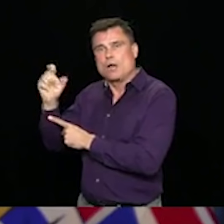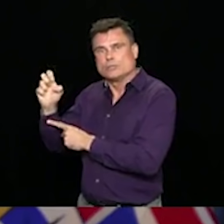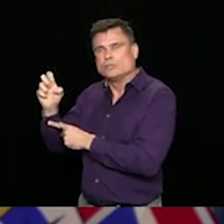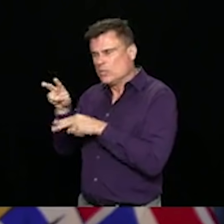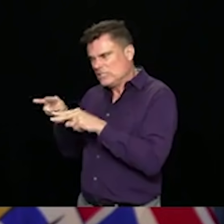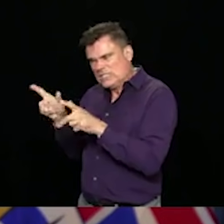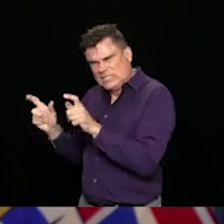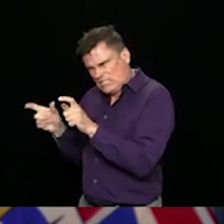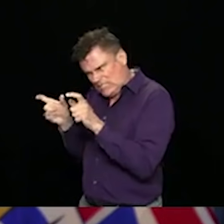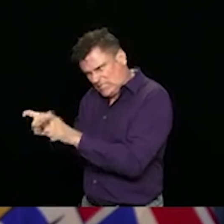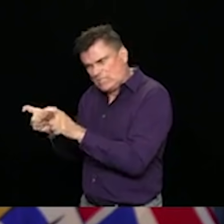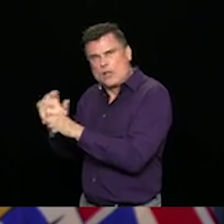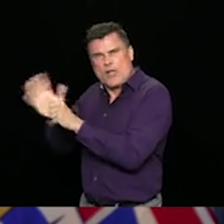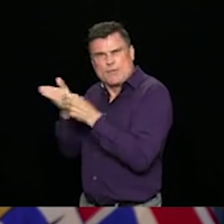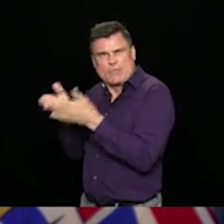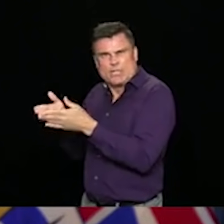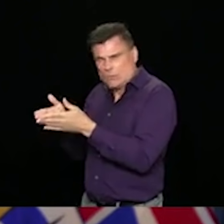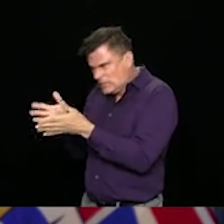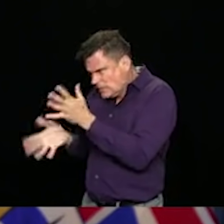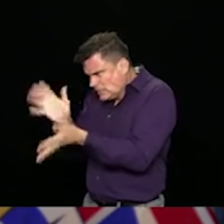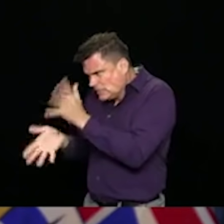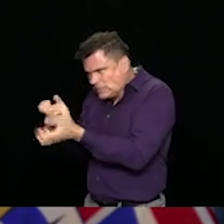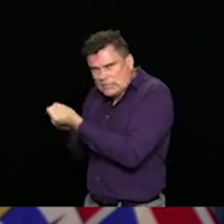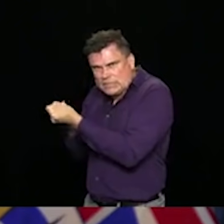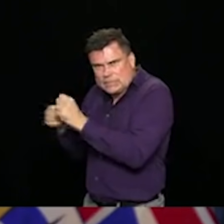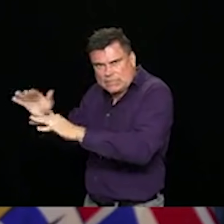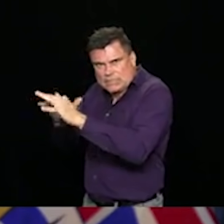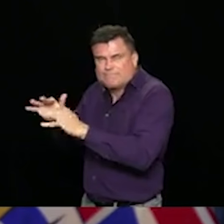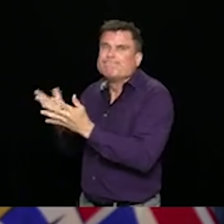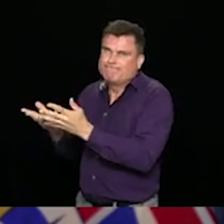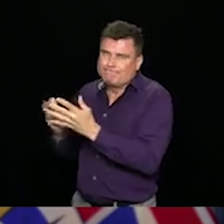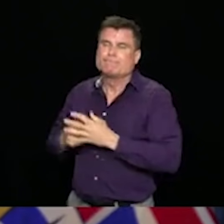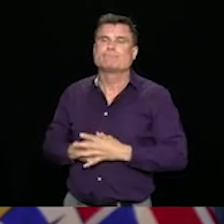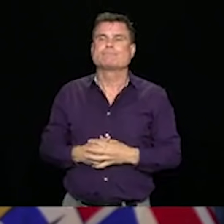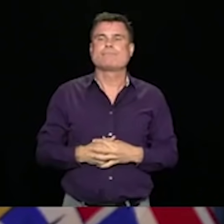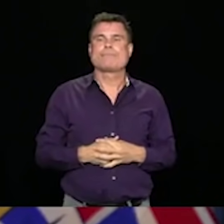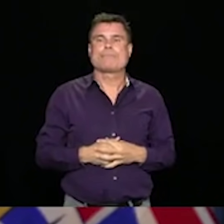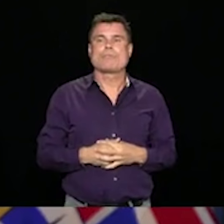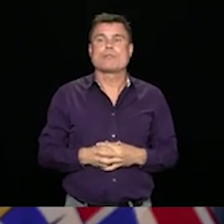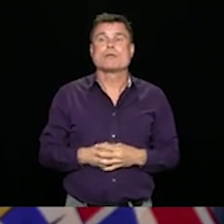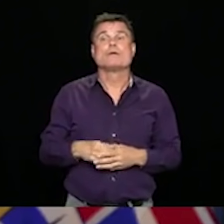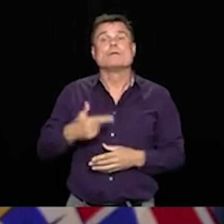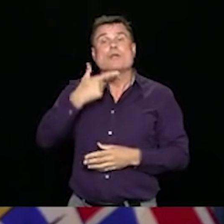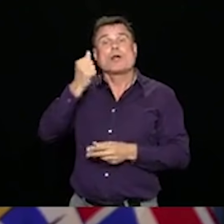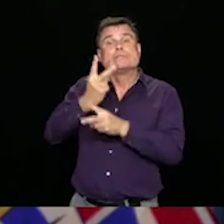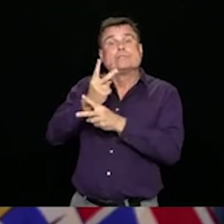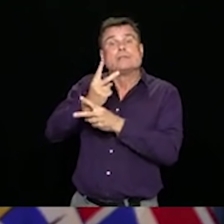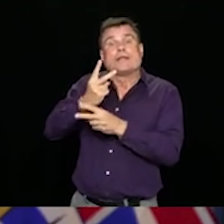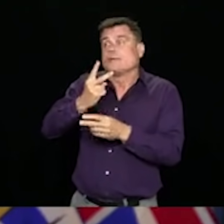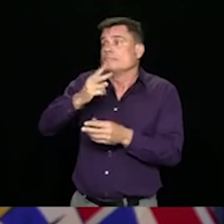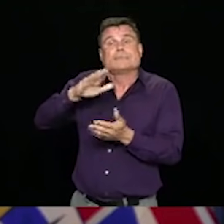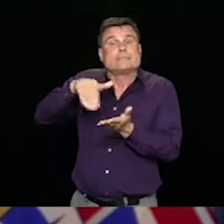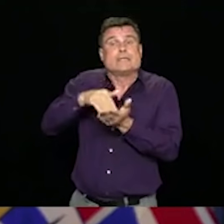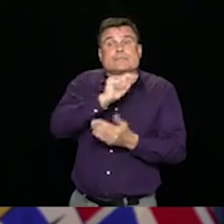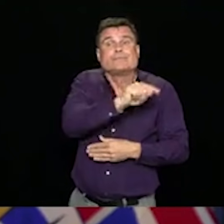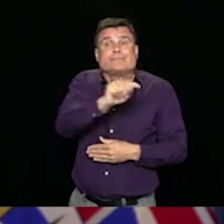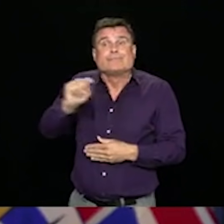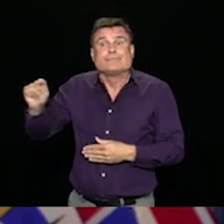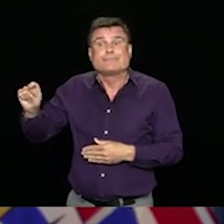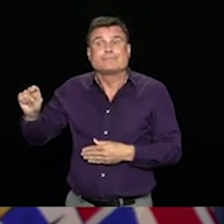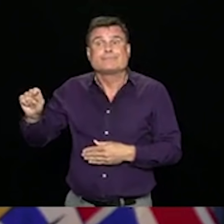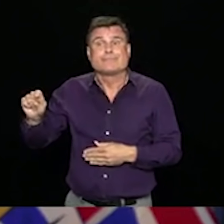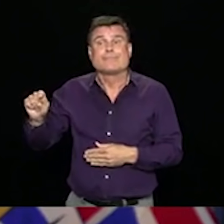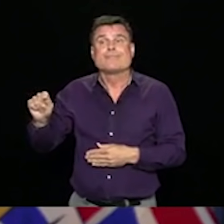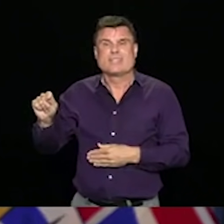this as quickly as possible. There are now 16 active outbreaks in our healthcare system, including 15